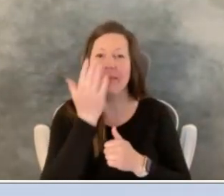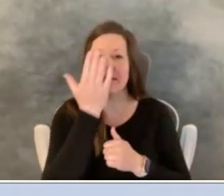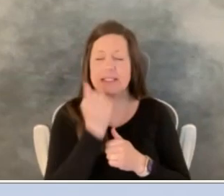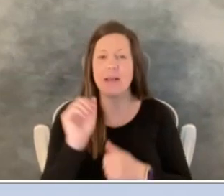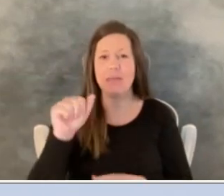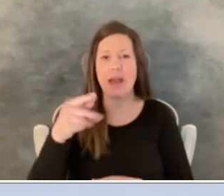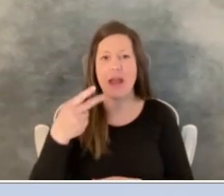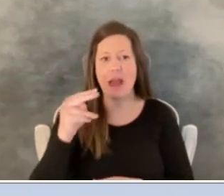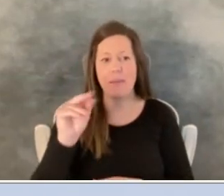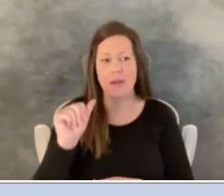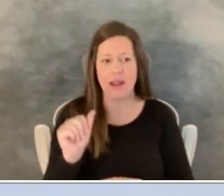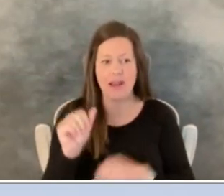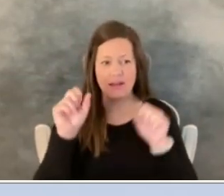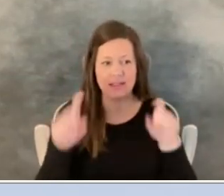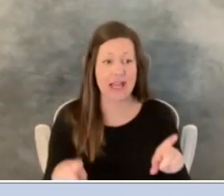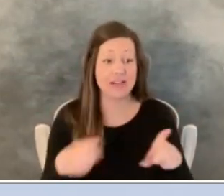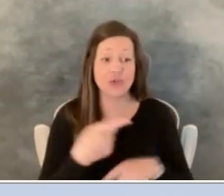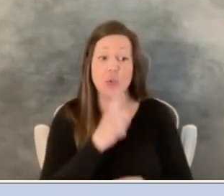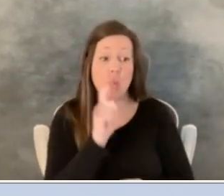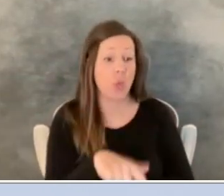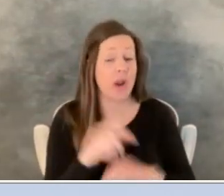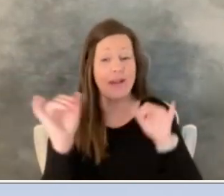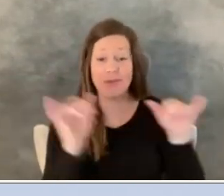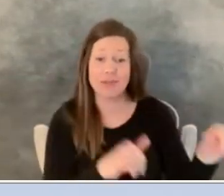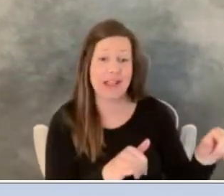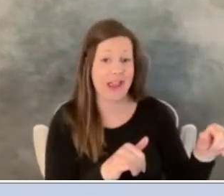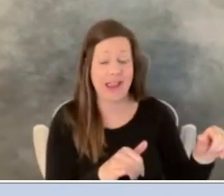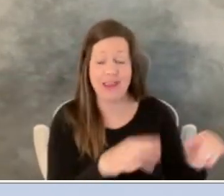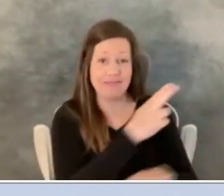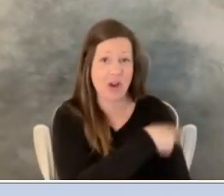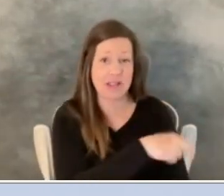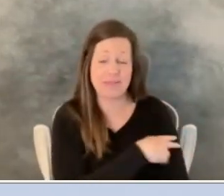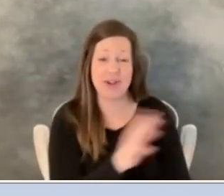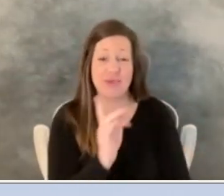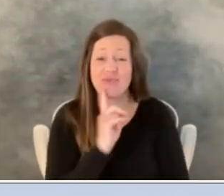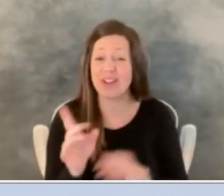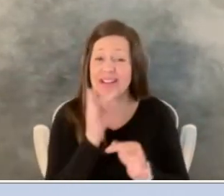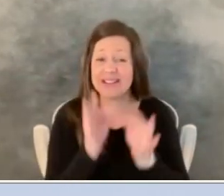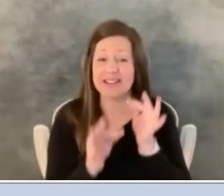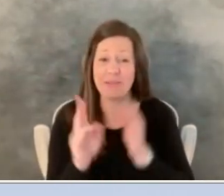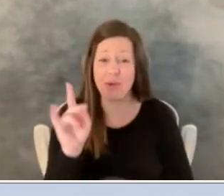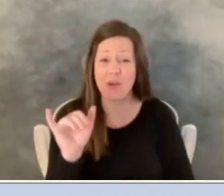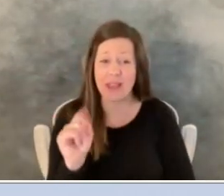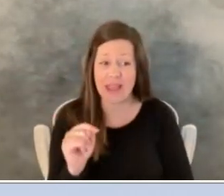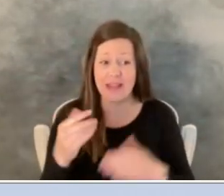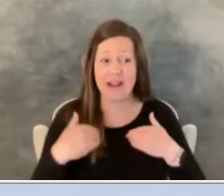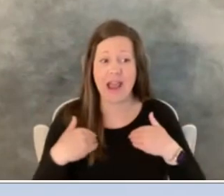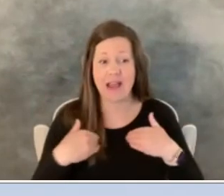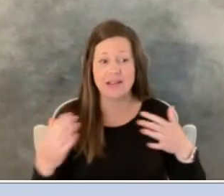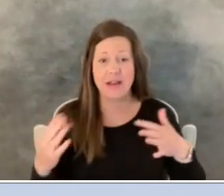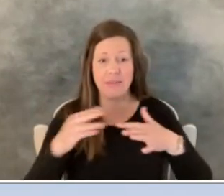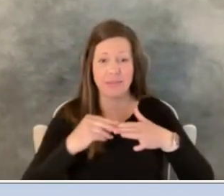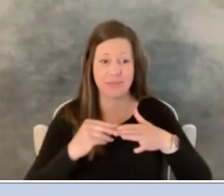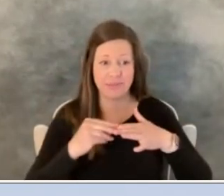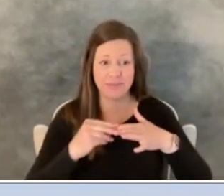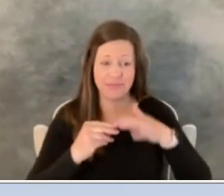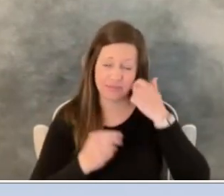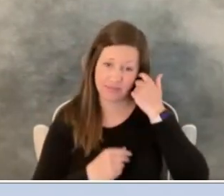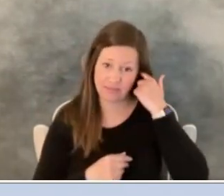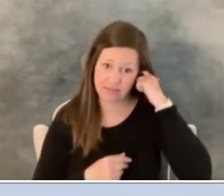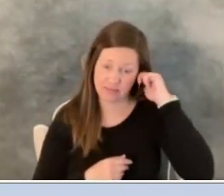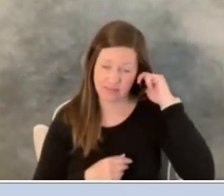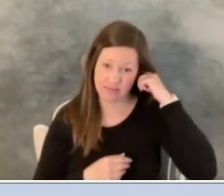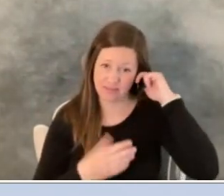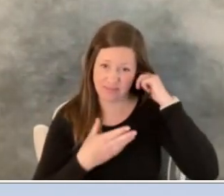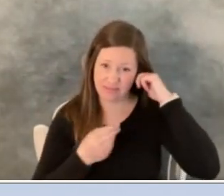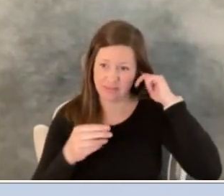don't have to spend any time in a sleep lab. You basically get a very simple kit that has a pulse meter, something on your wrist, and a chest band